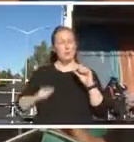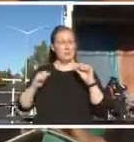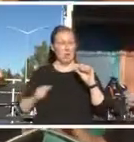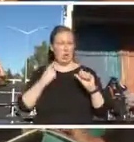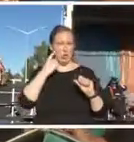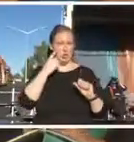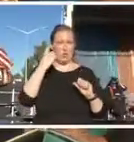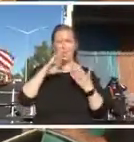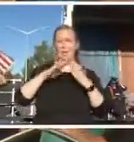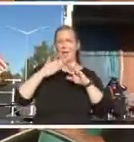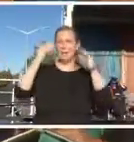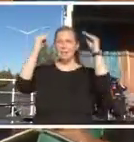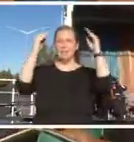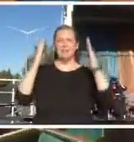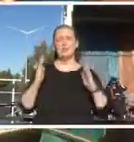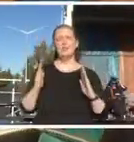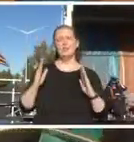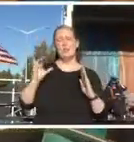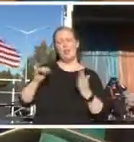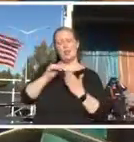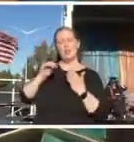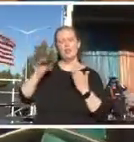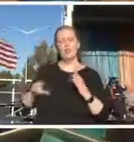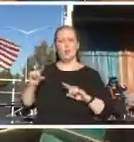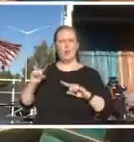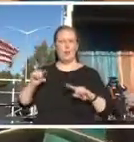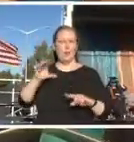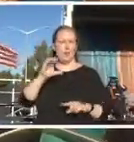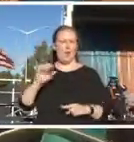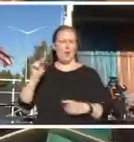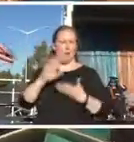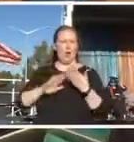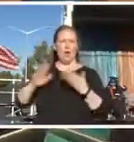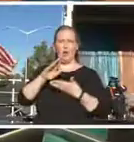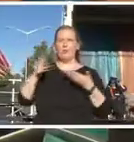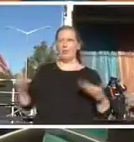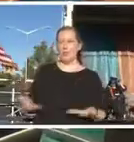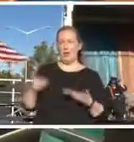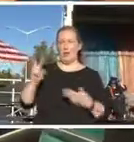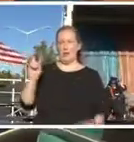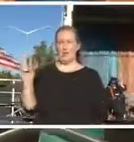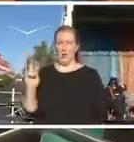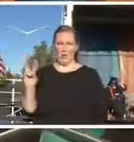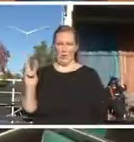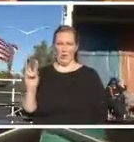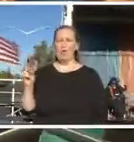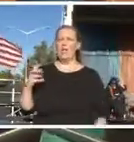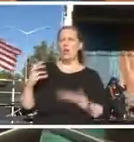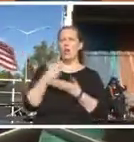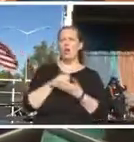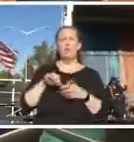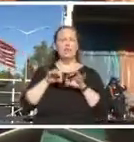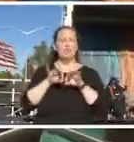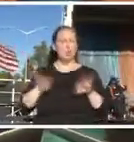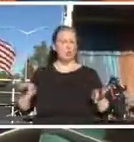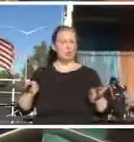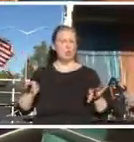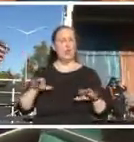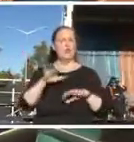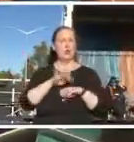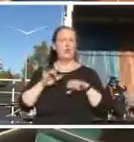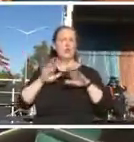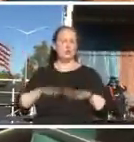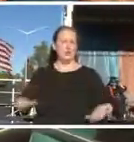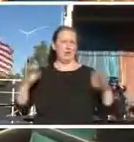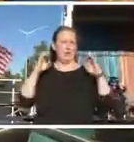becoming a teacher, this student came to Clark College here in Vancouver He is earning a degree from our early childhood